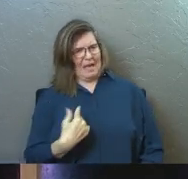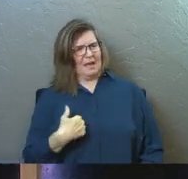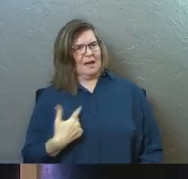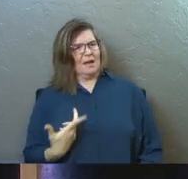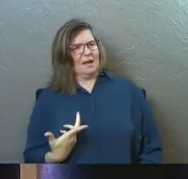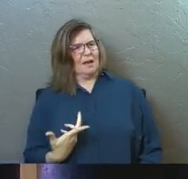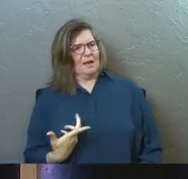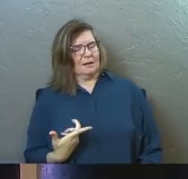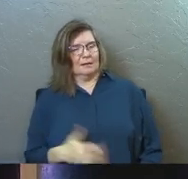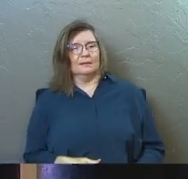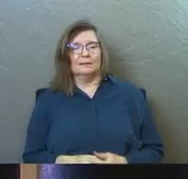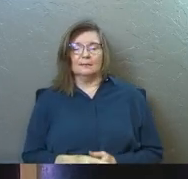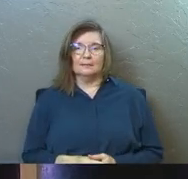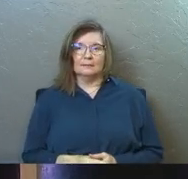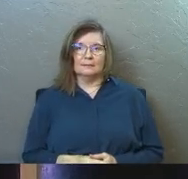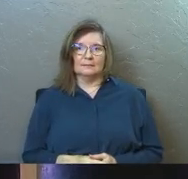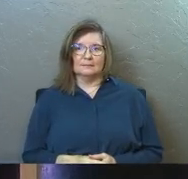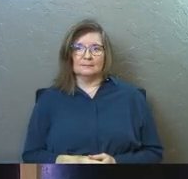offense to me."